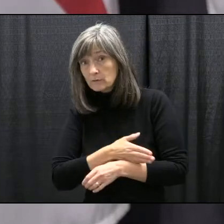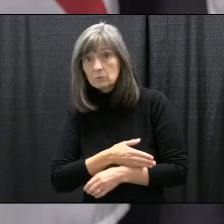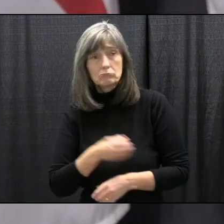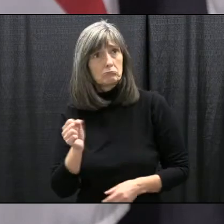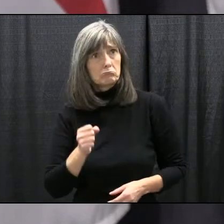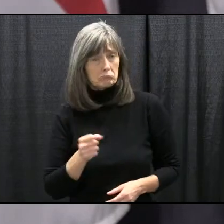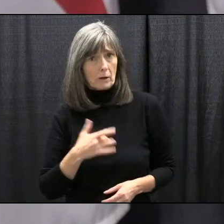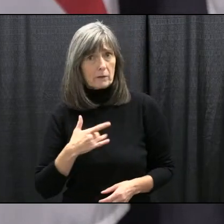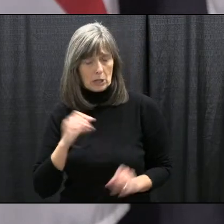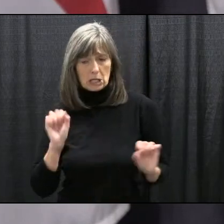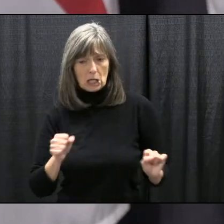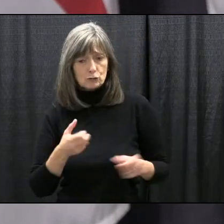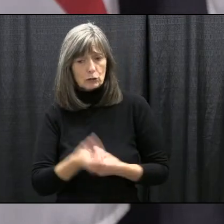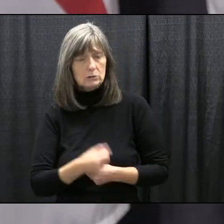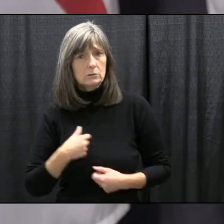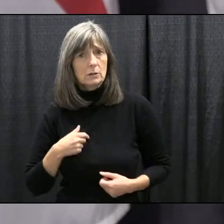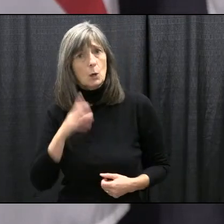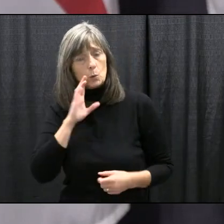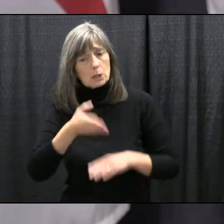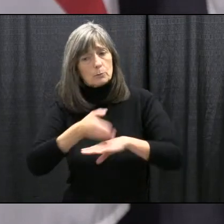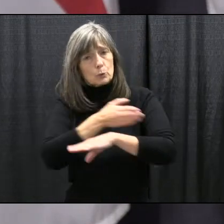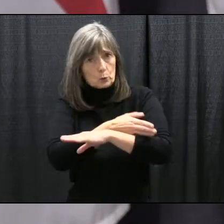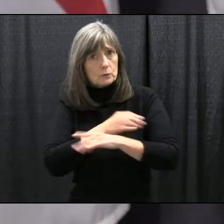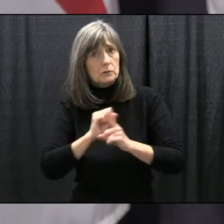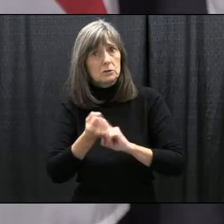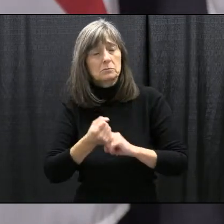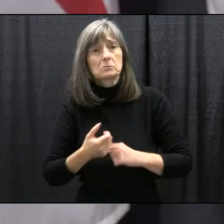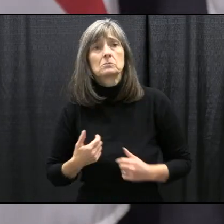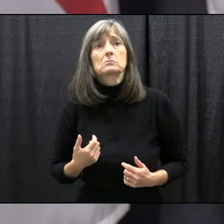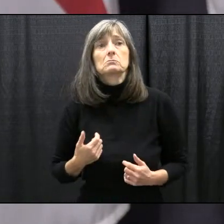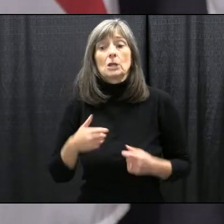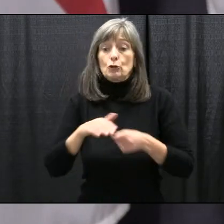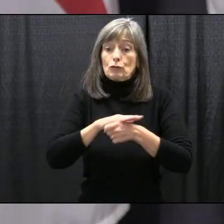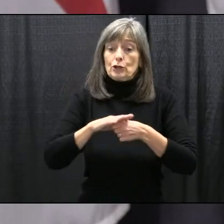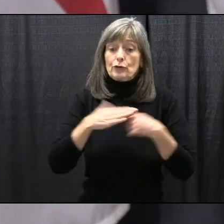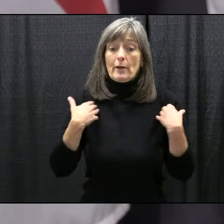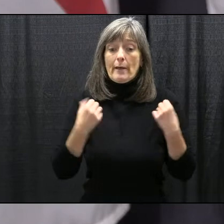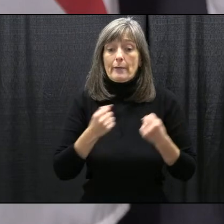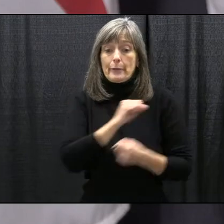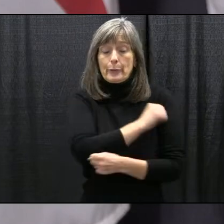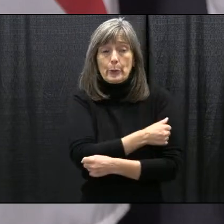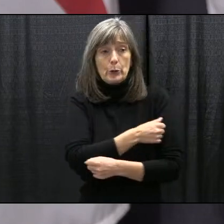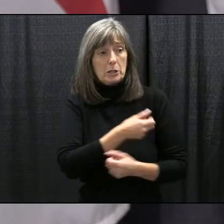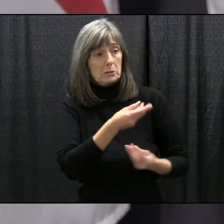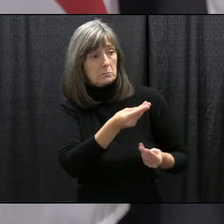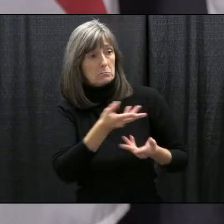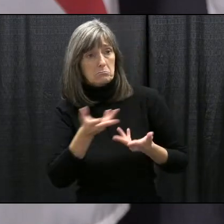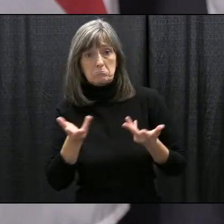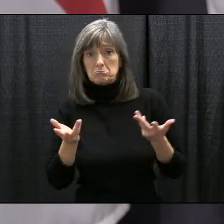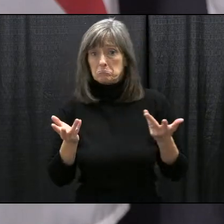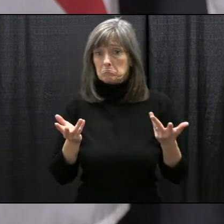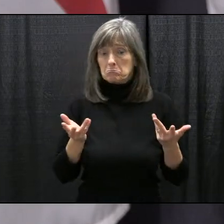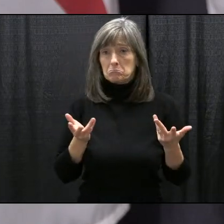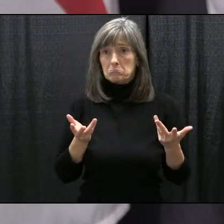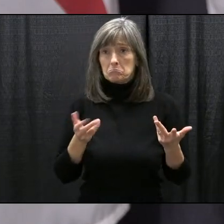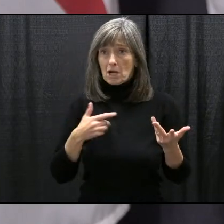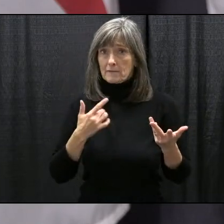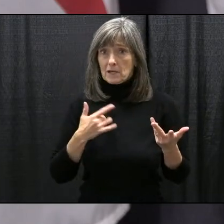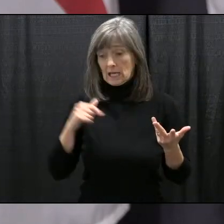I have no information from the regional health authorities that would suggest that these are anything other